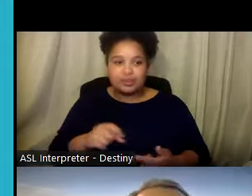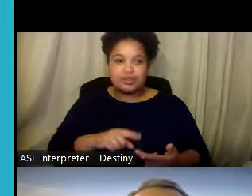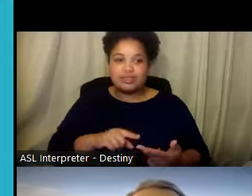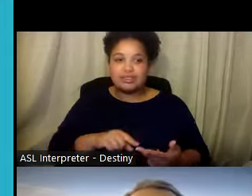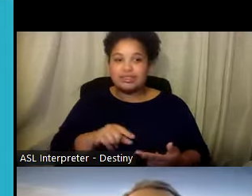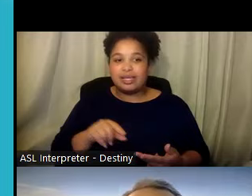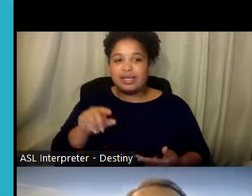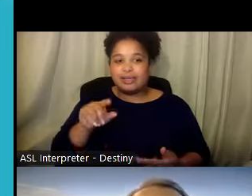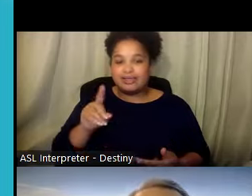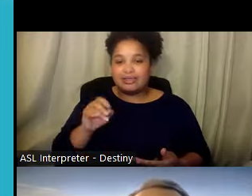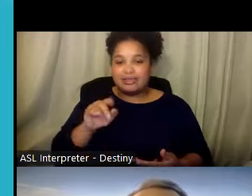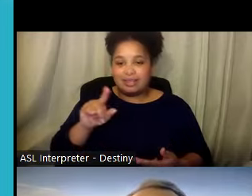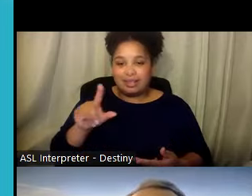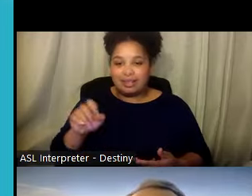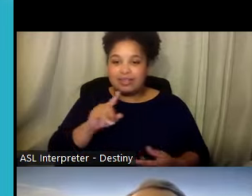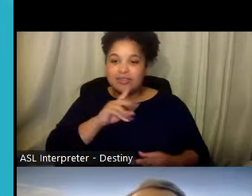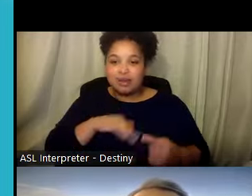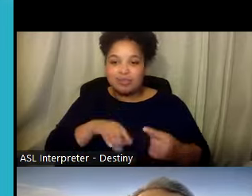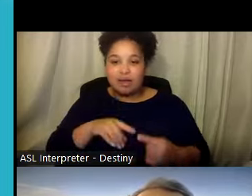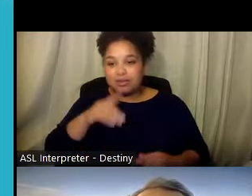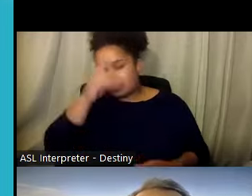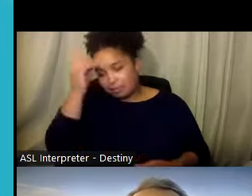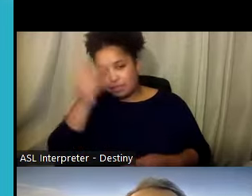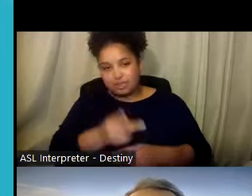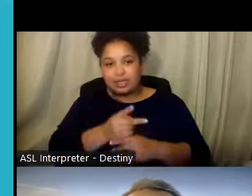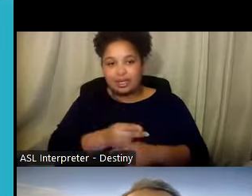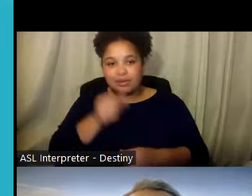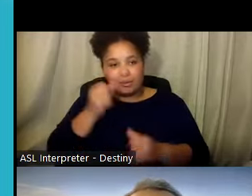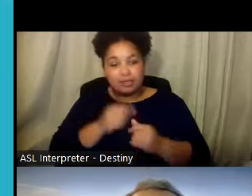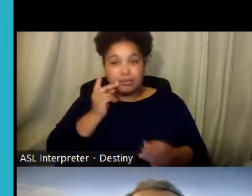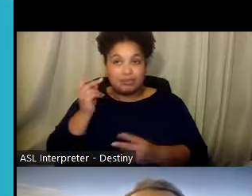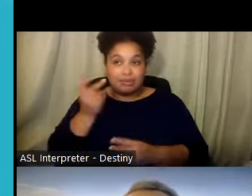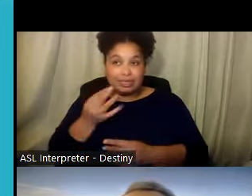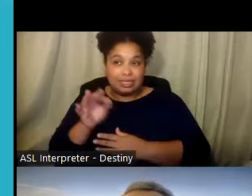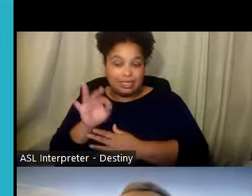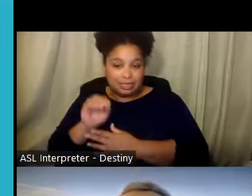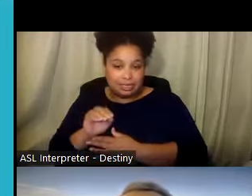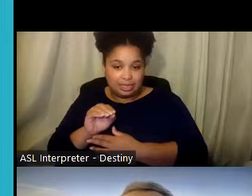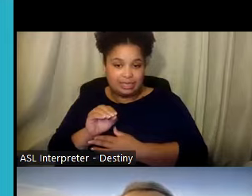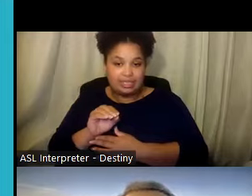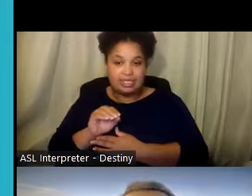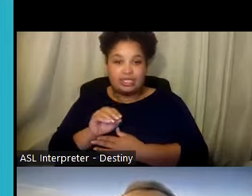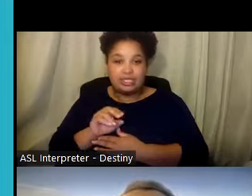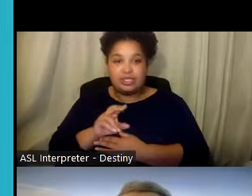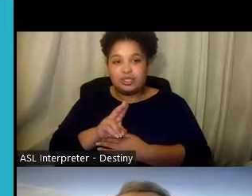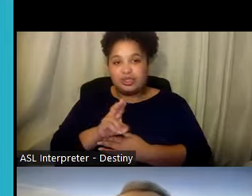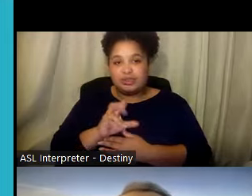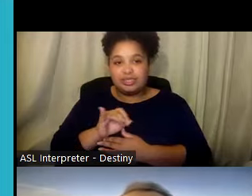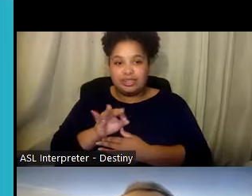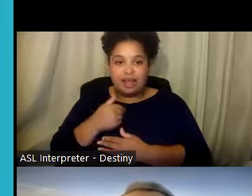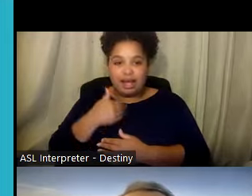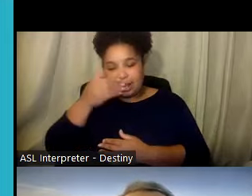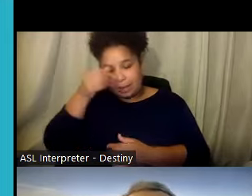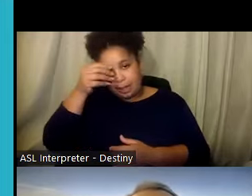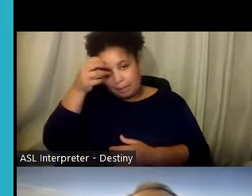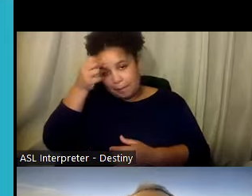care aware. It reminds me back in 1990, UCSF actually had a memory clinic,